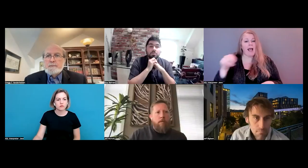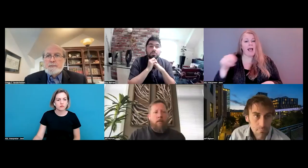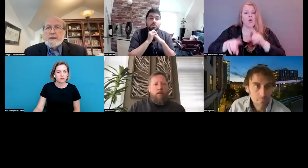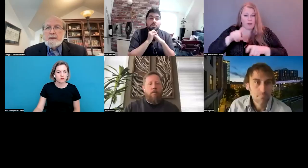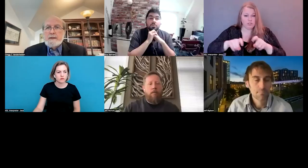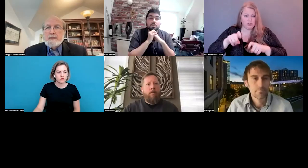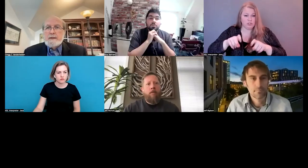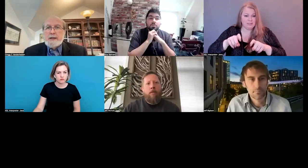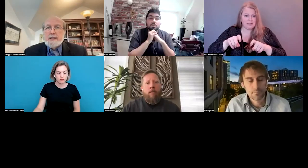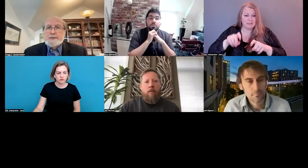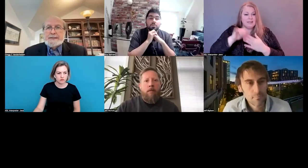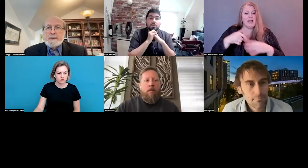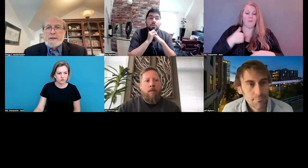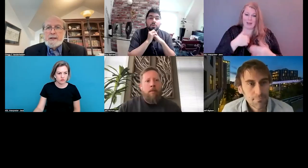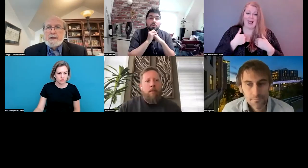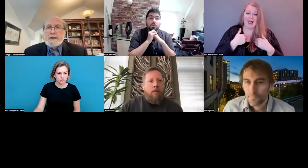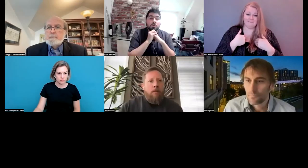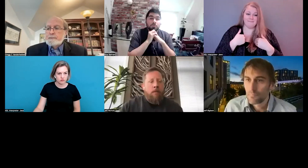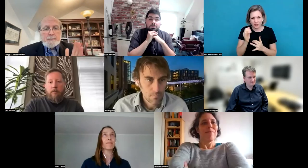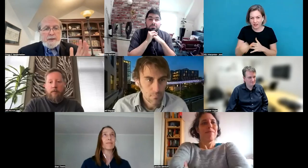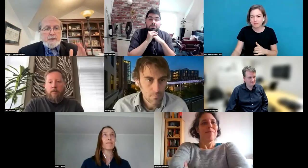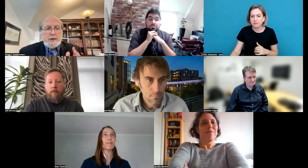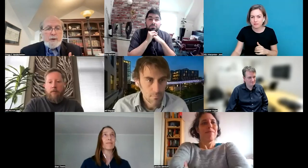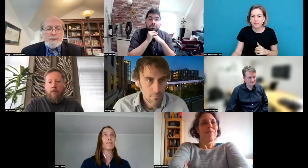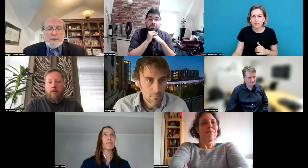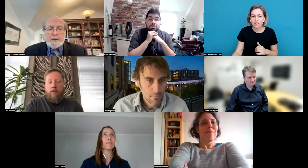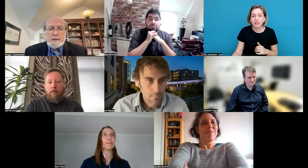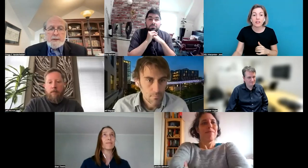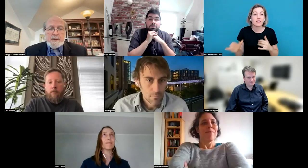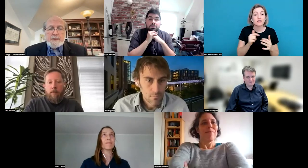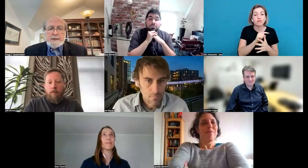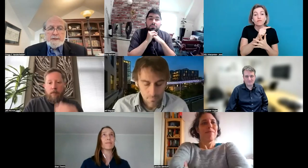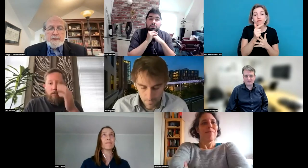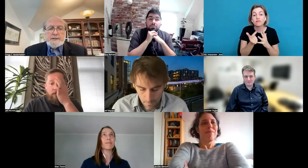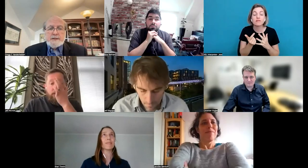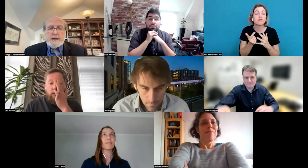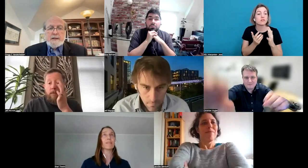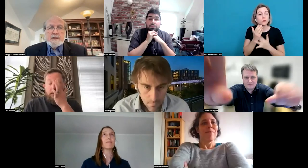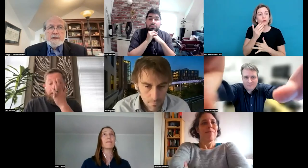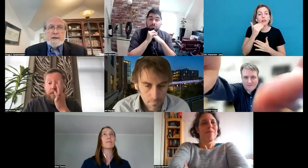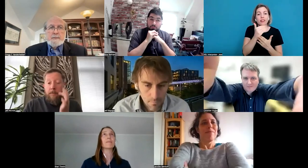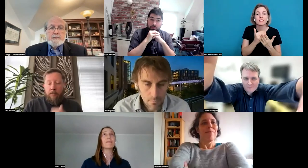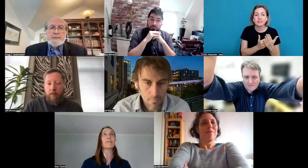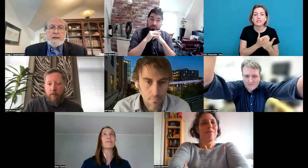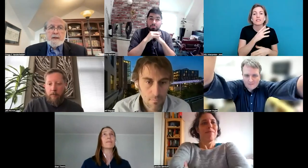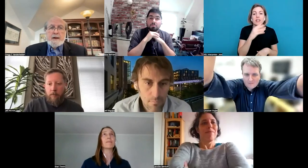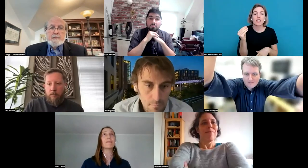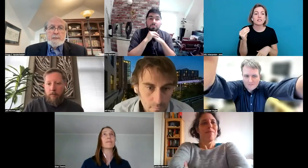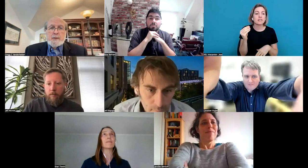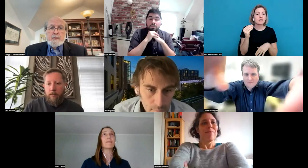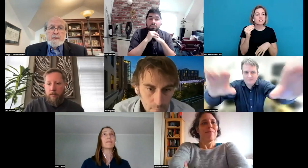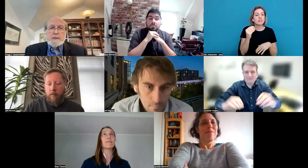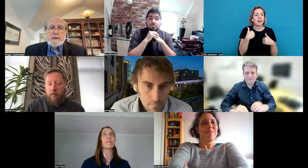questions that we have. So, and so I'm going to walk through the list and